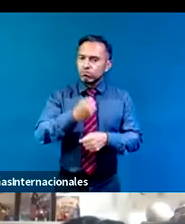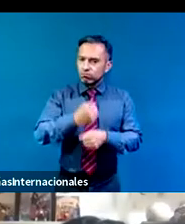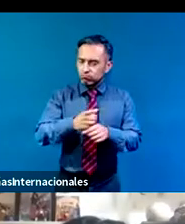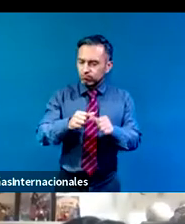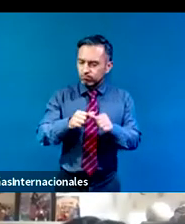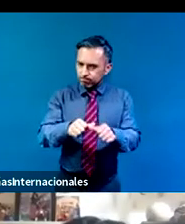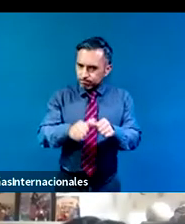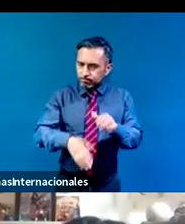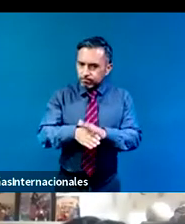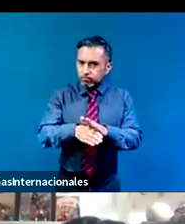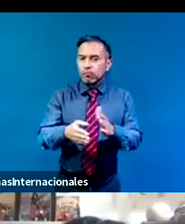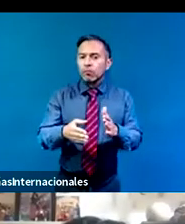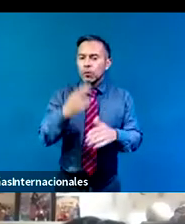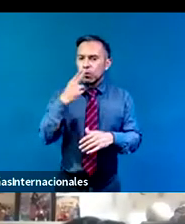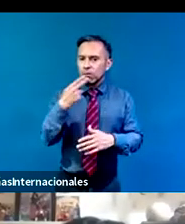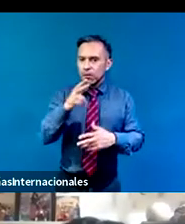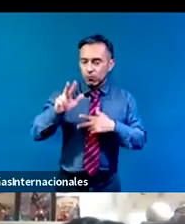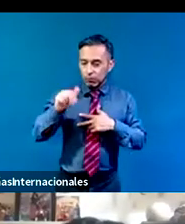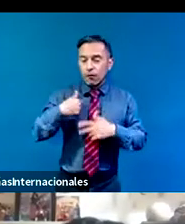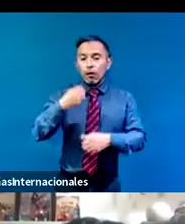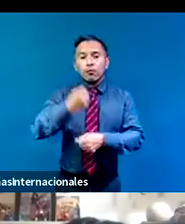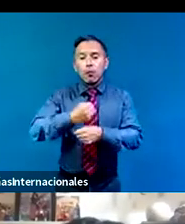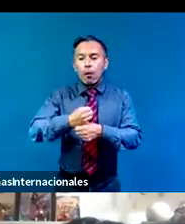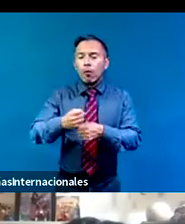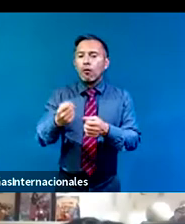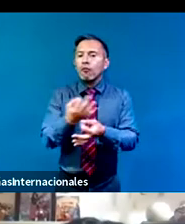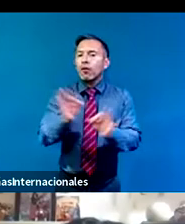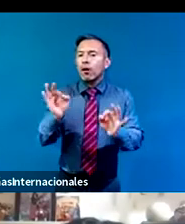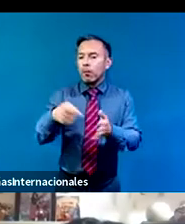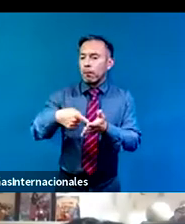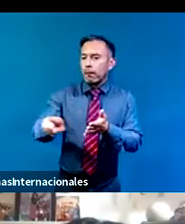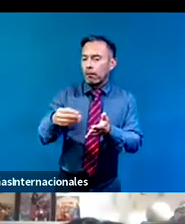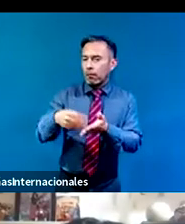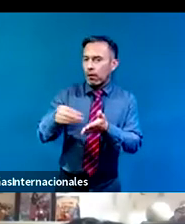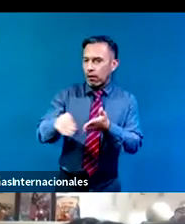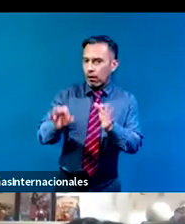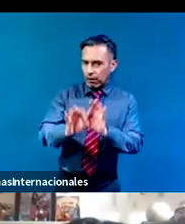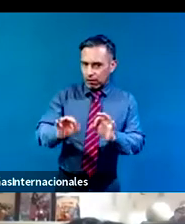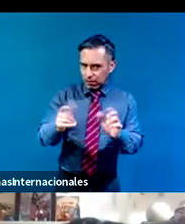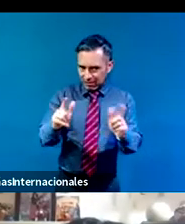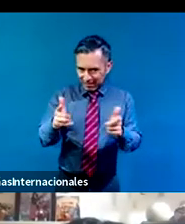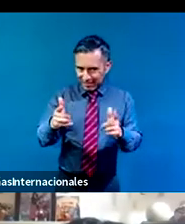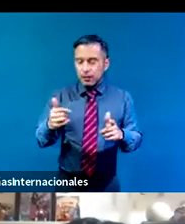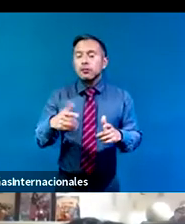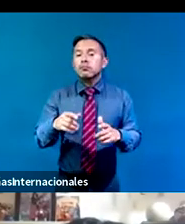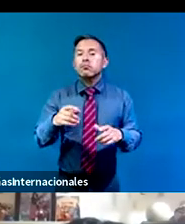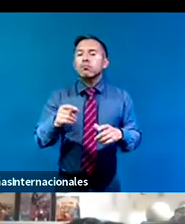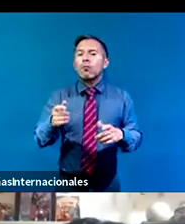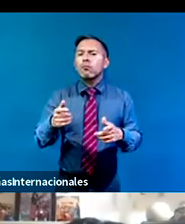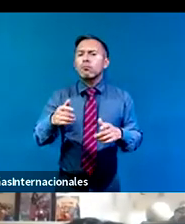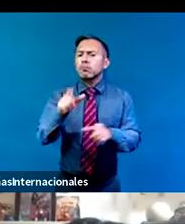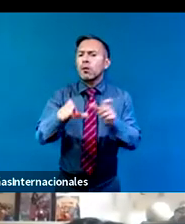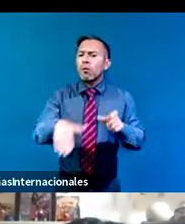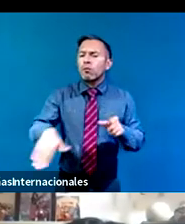economy without social protection. What are the measures that we can take to ensure their economic rights and